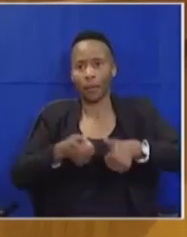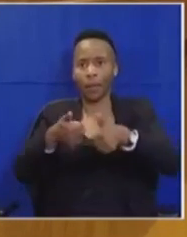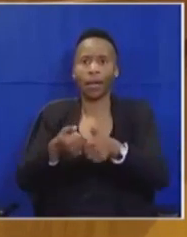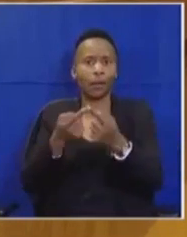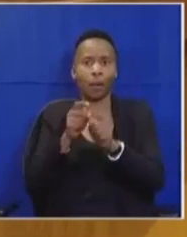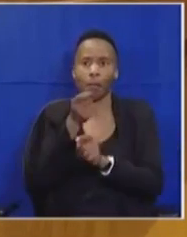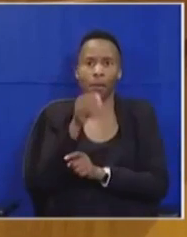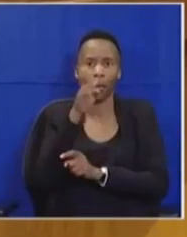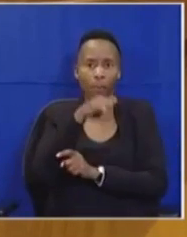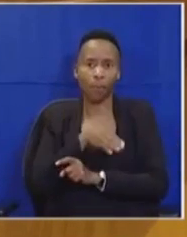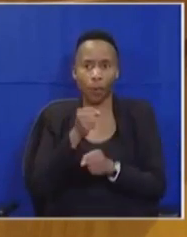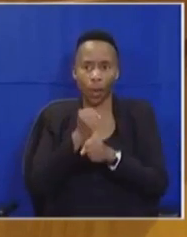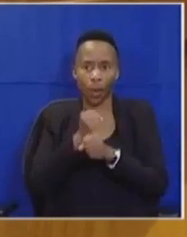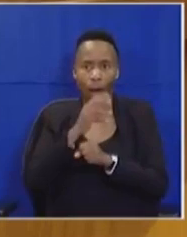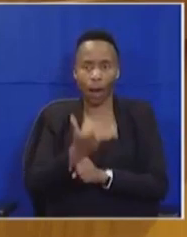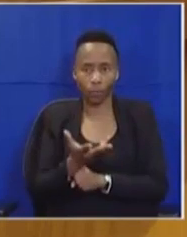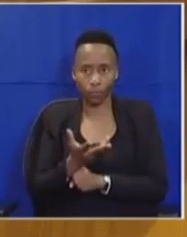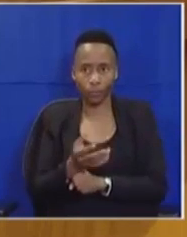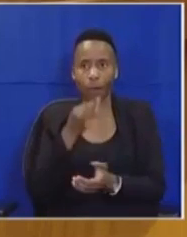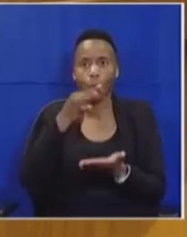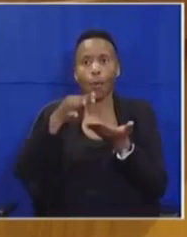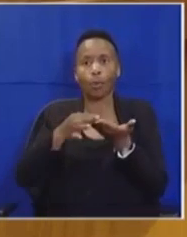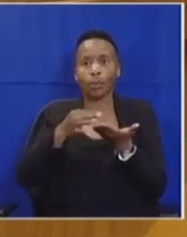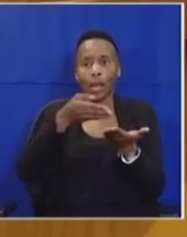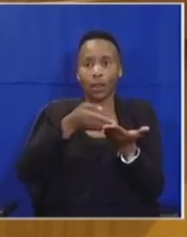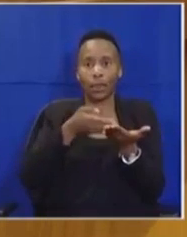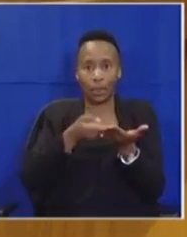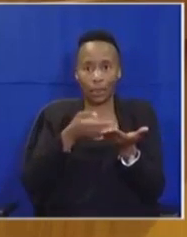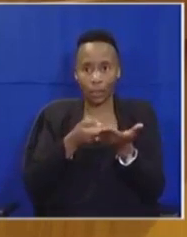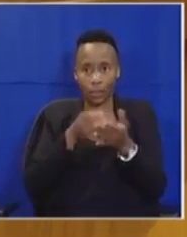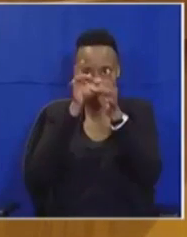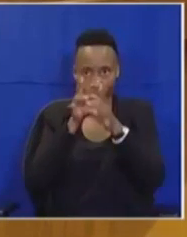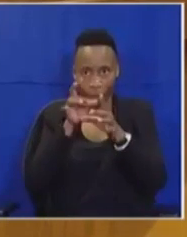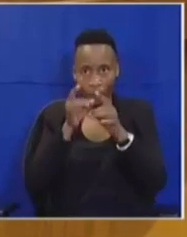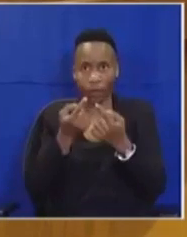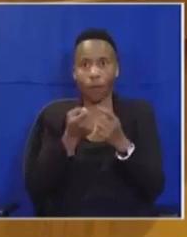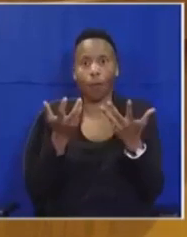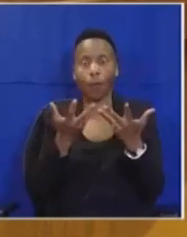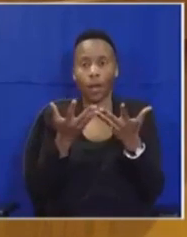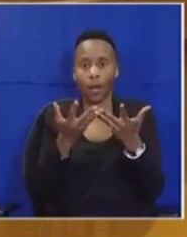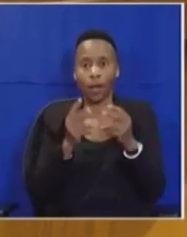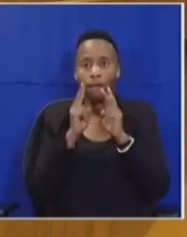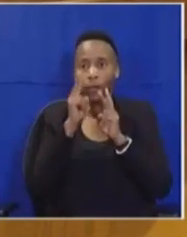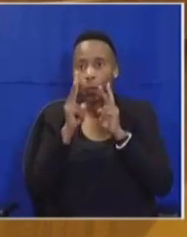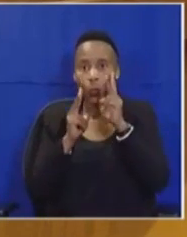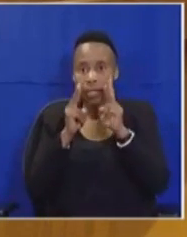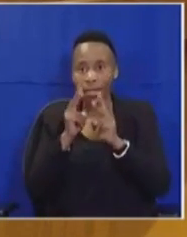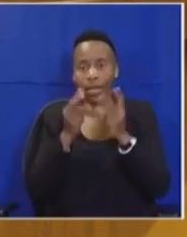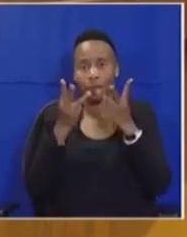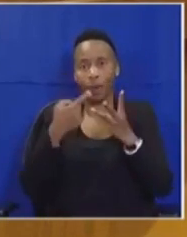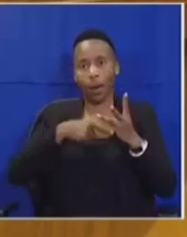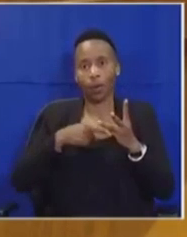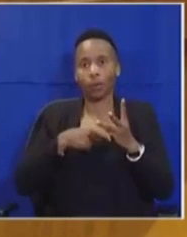The proposal is informed, among other things, by the views of our people that have